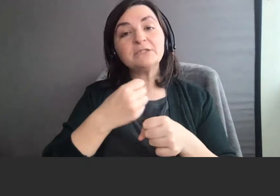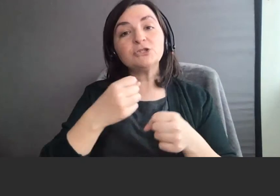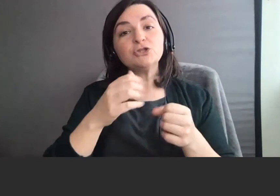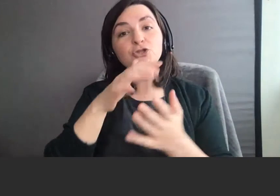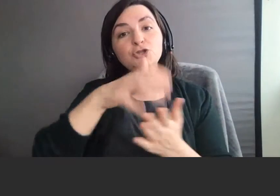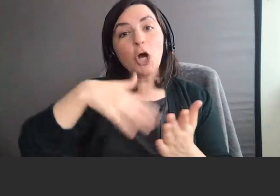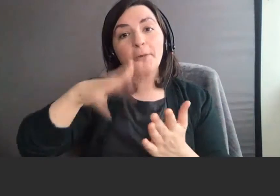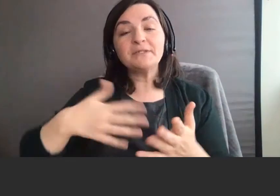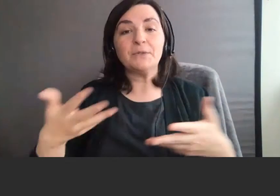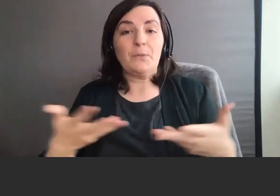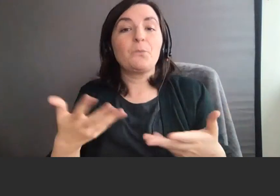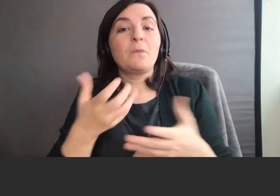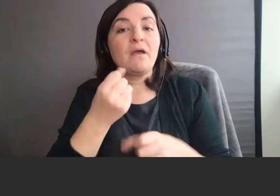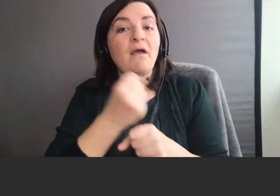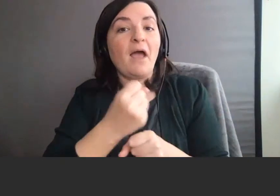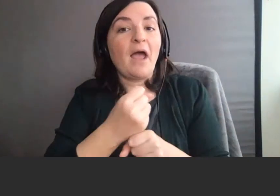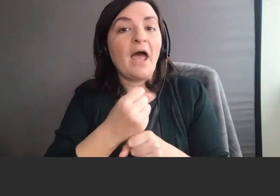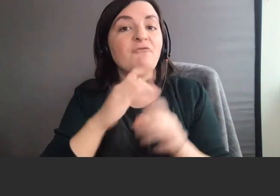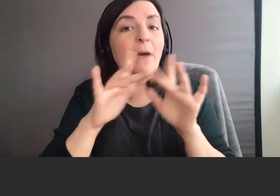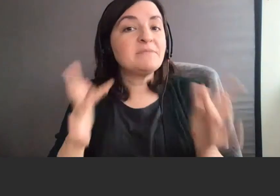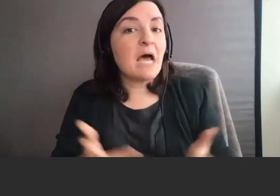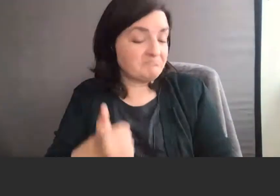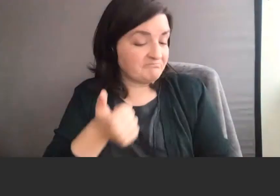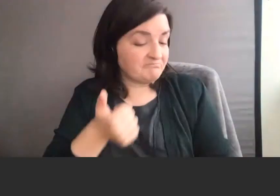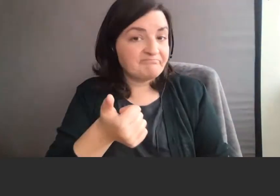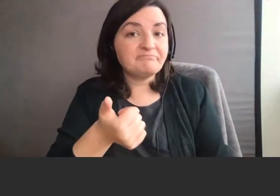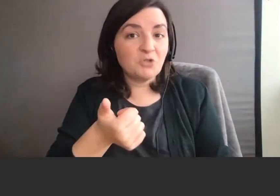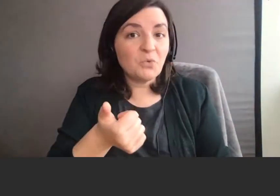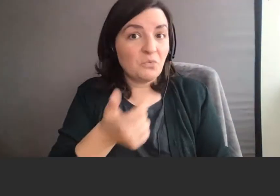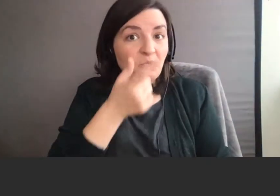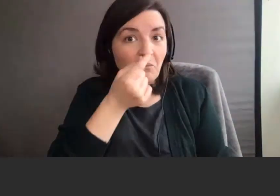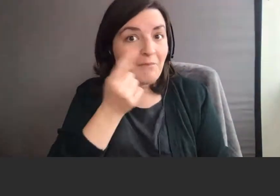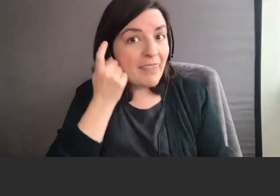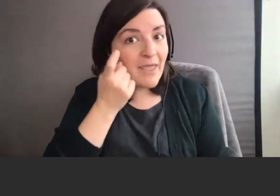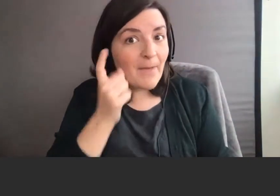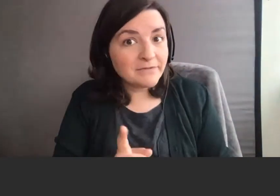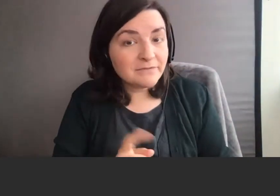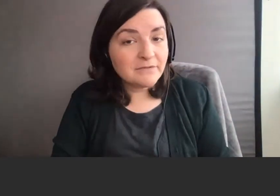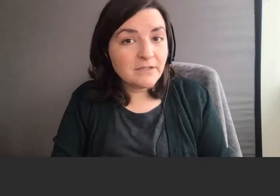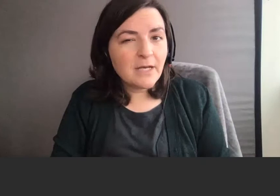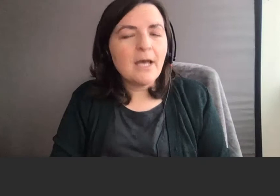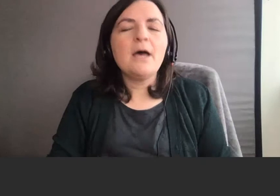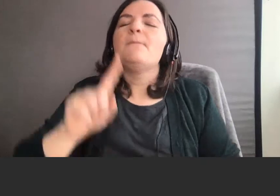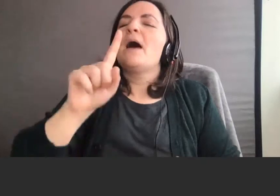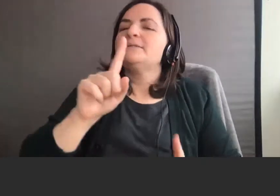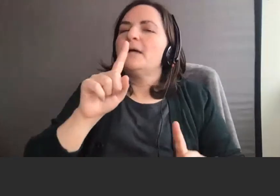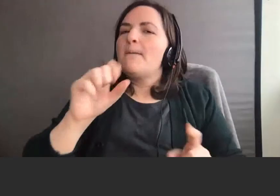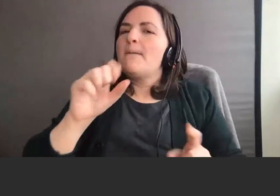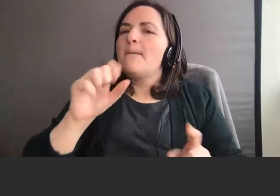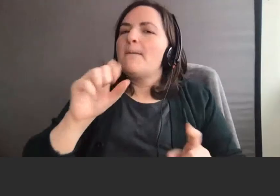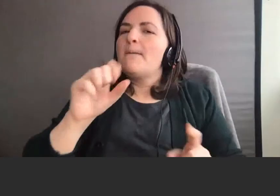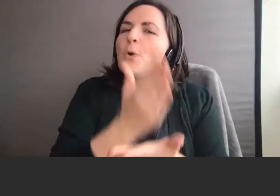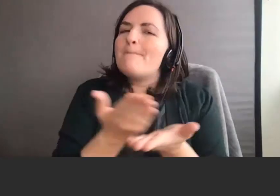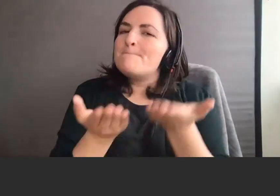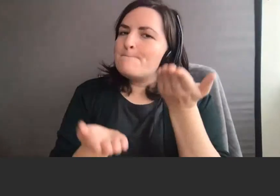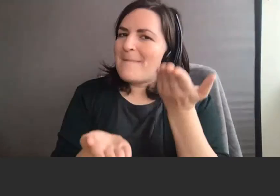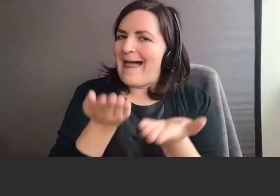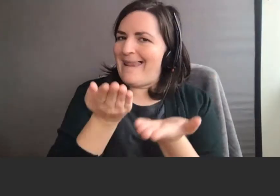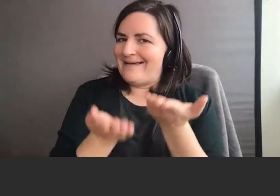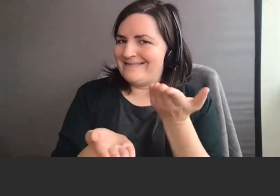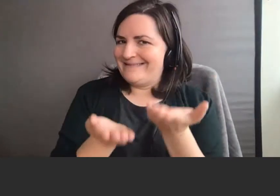on government websites. But so Nicole, think about government websites, but think about a balance as well in your